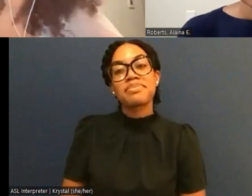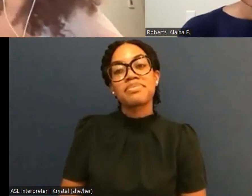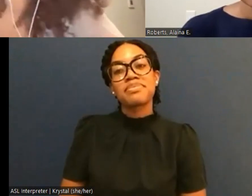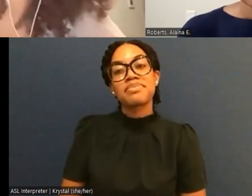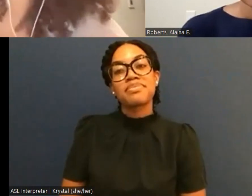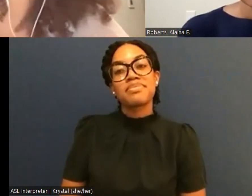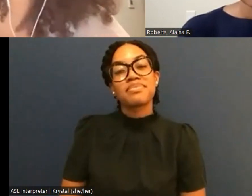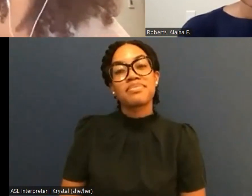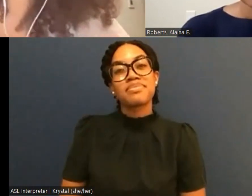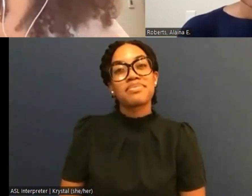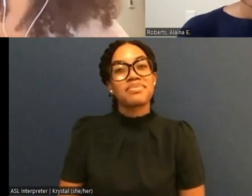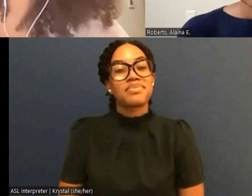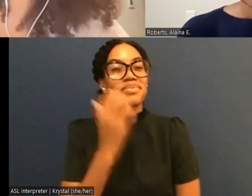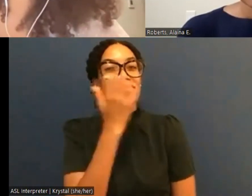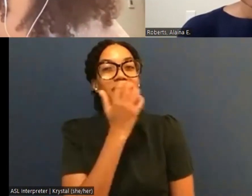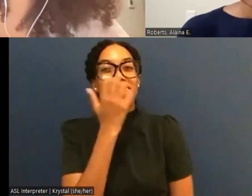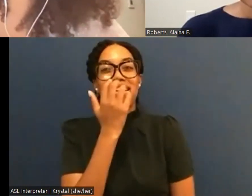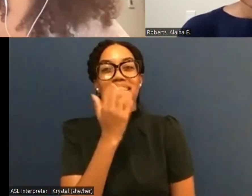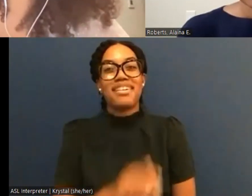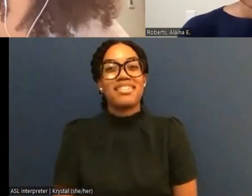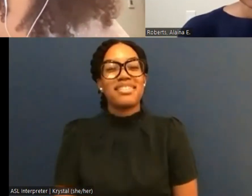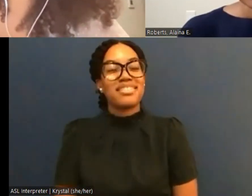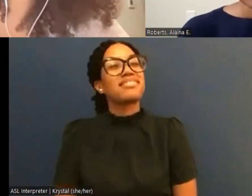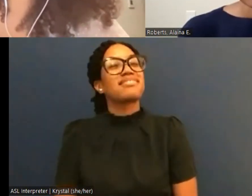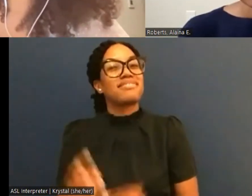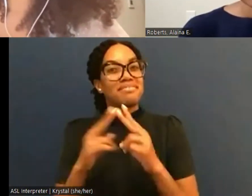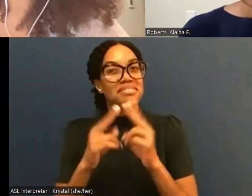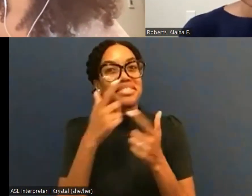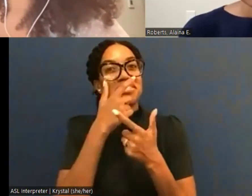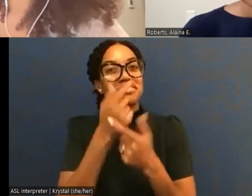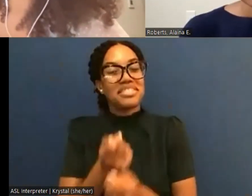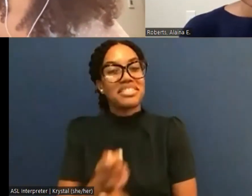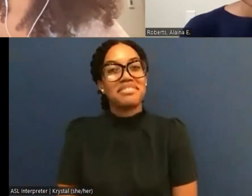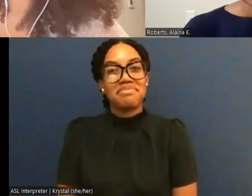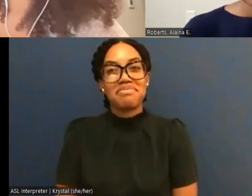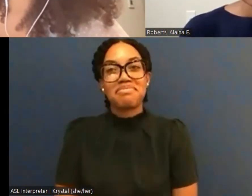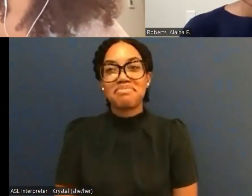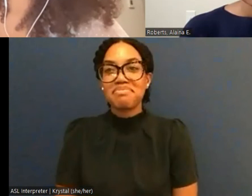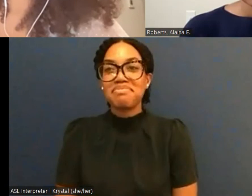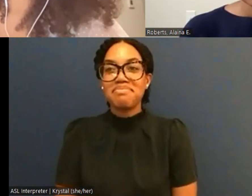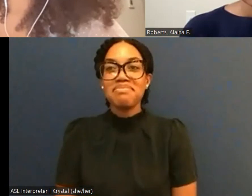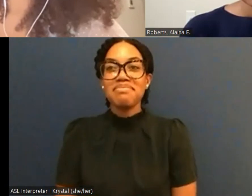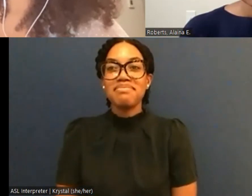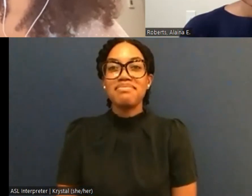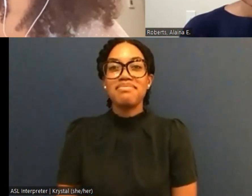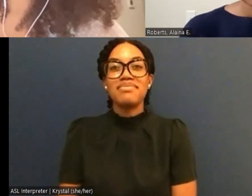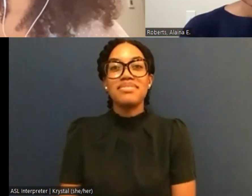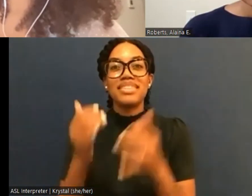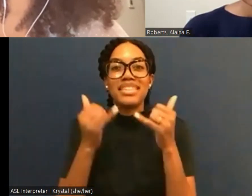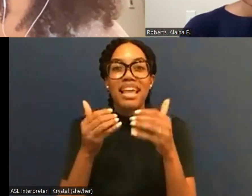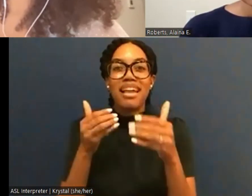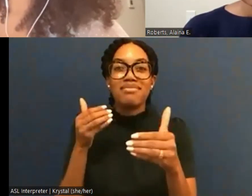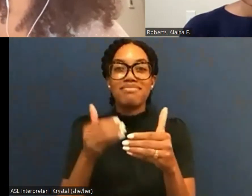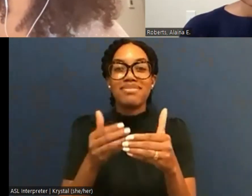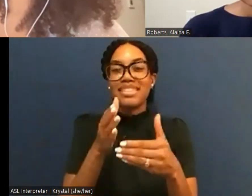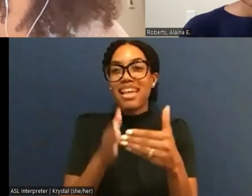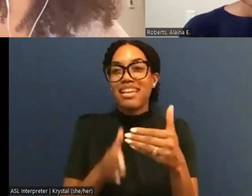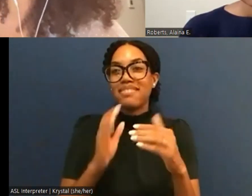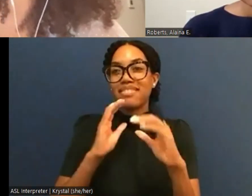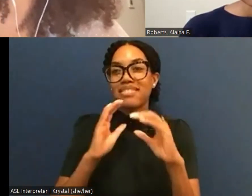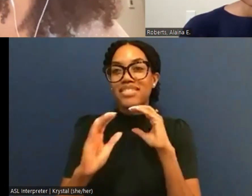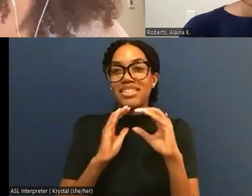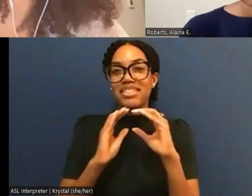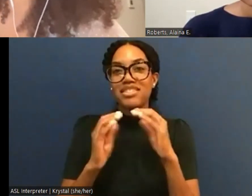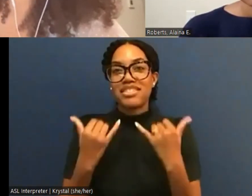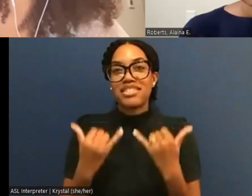Wow, very interesting. And so as we near the end of our conversation